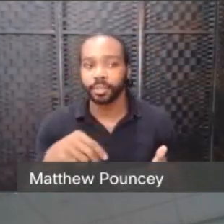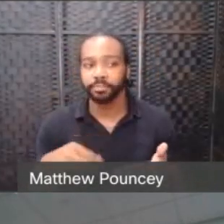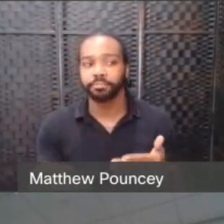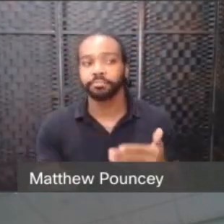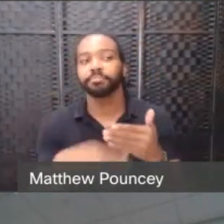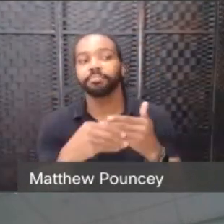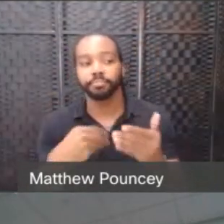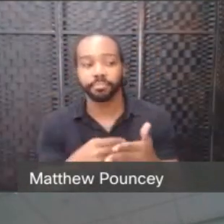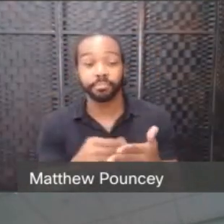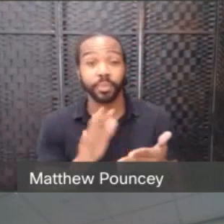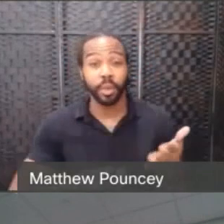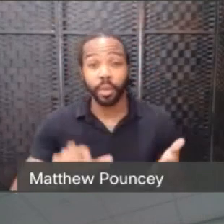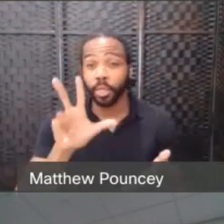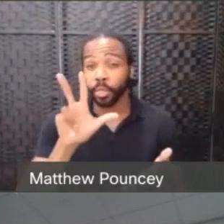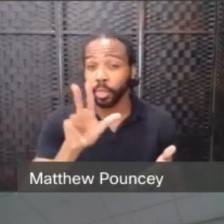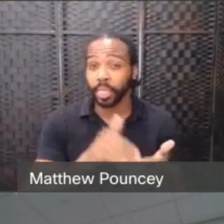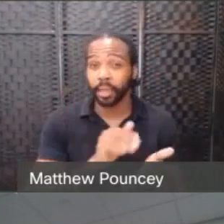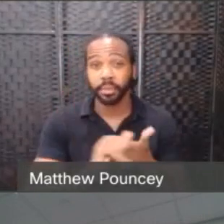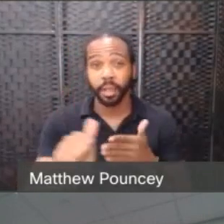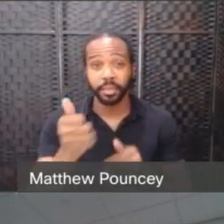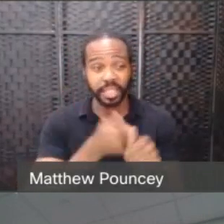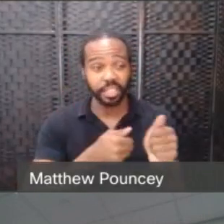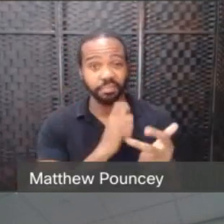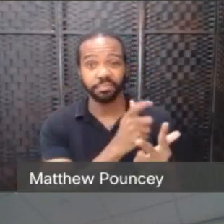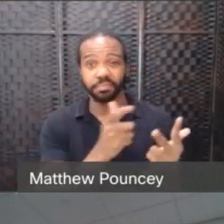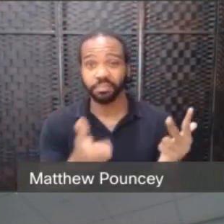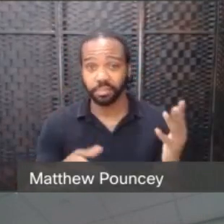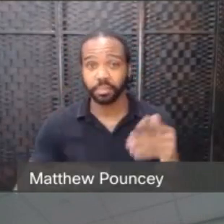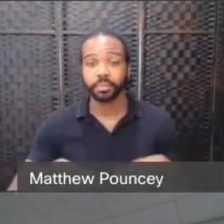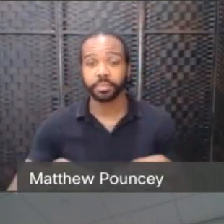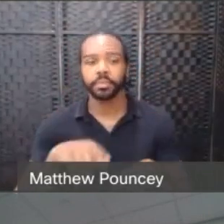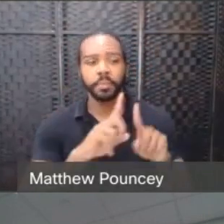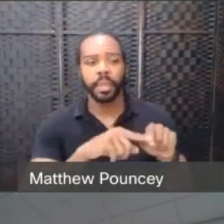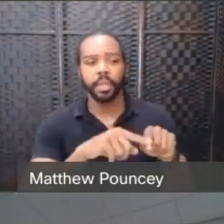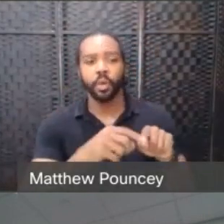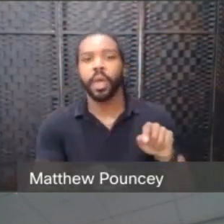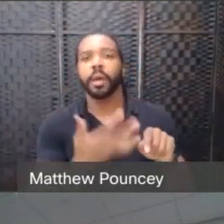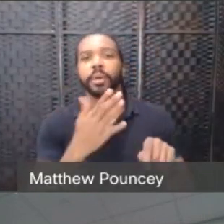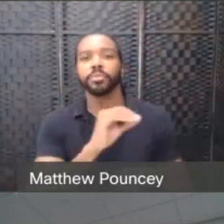upwards of $3,000 a piece, based on the percentage of staff they got